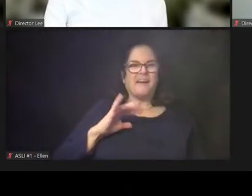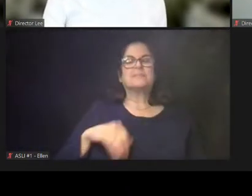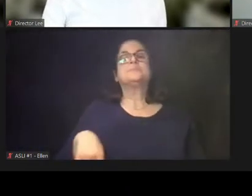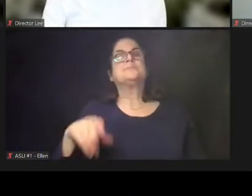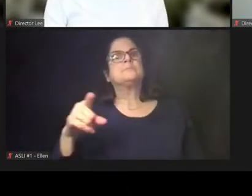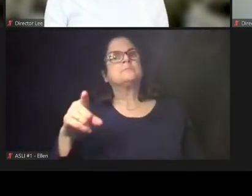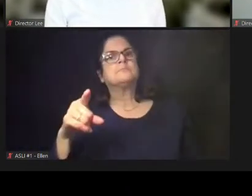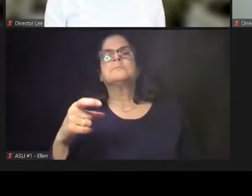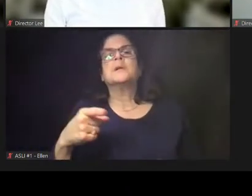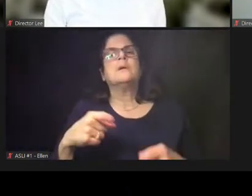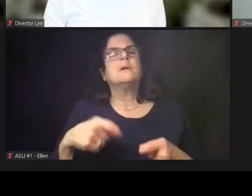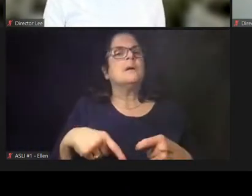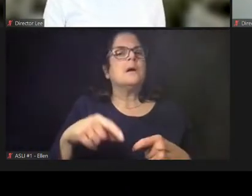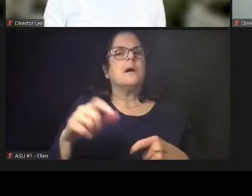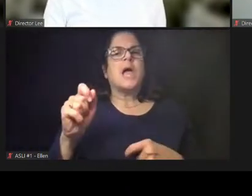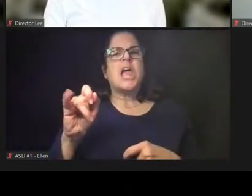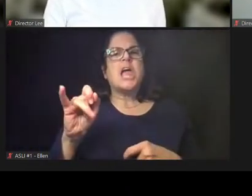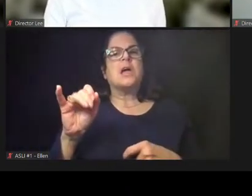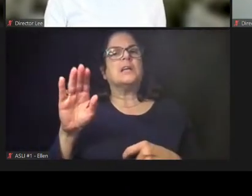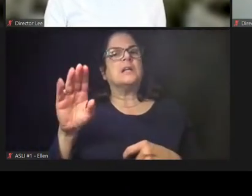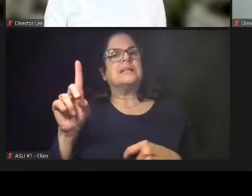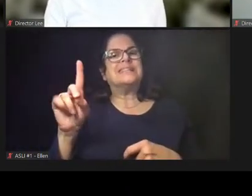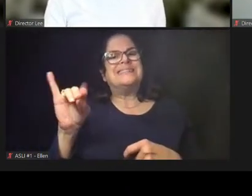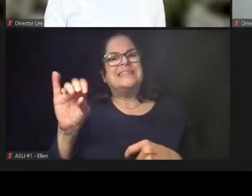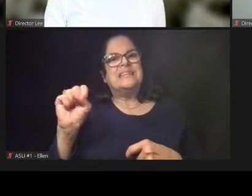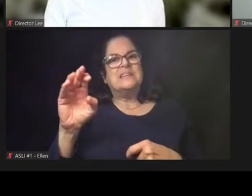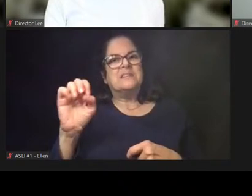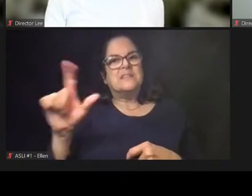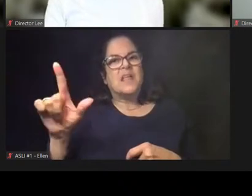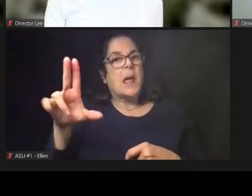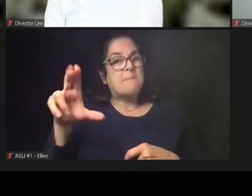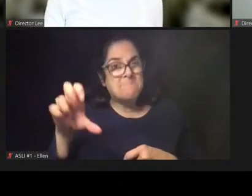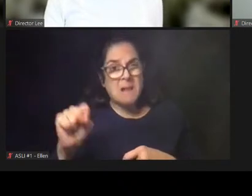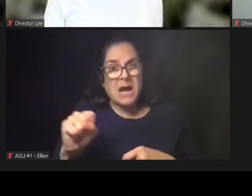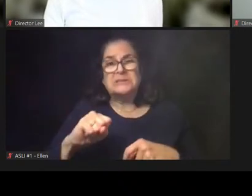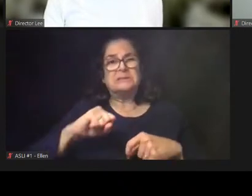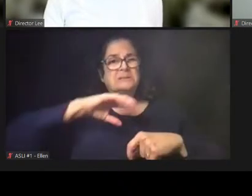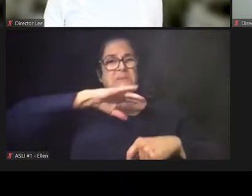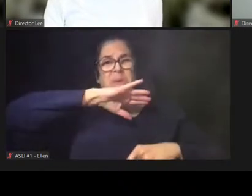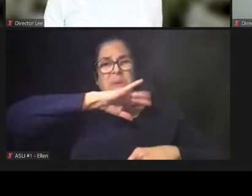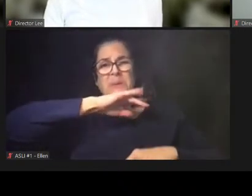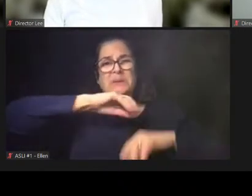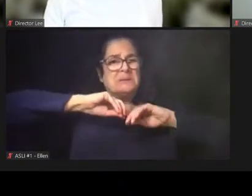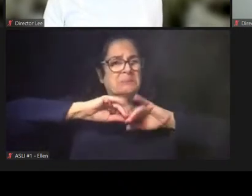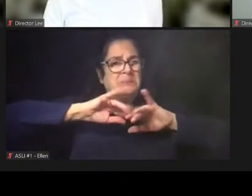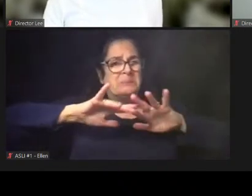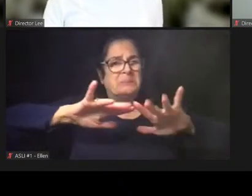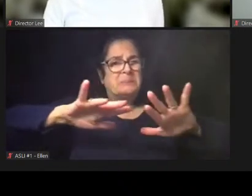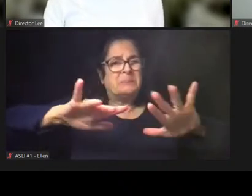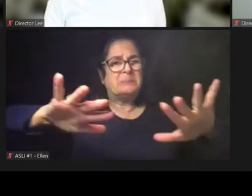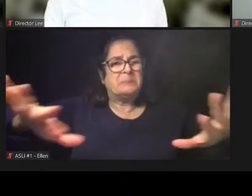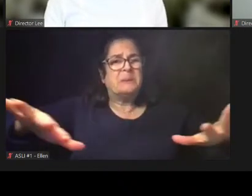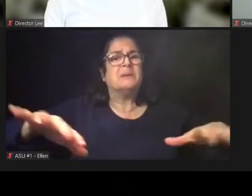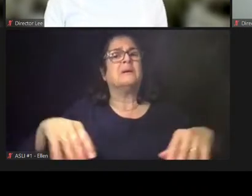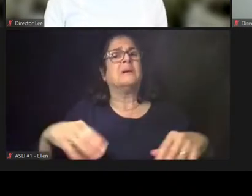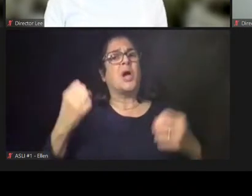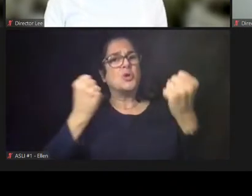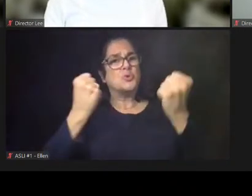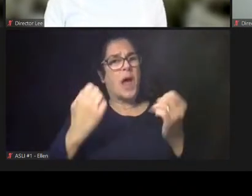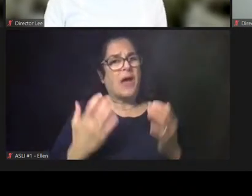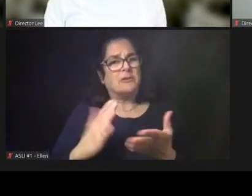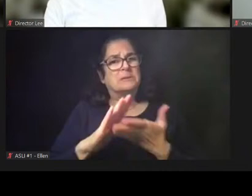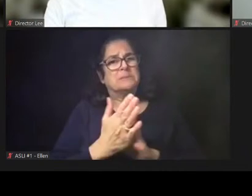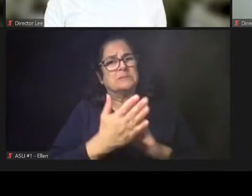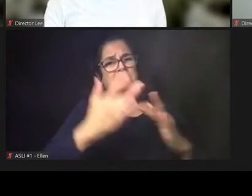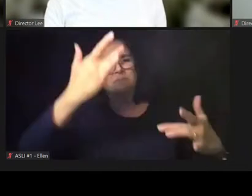engines contribute translates directly into negative health consequences for drivers and for the rest